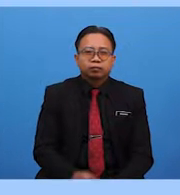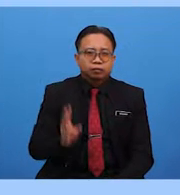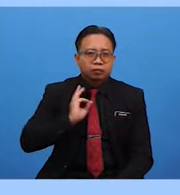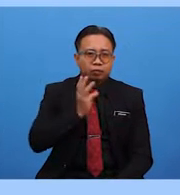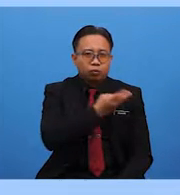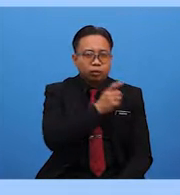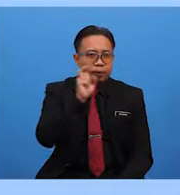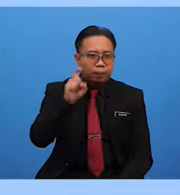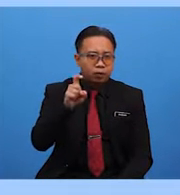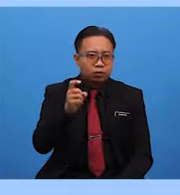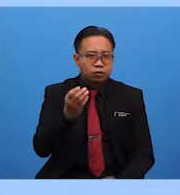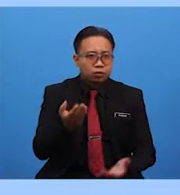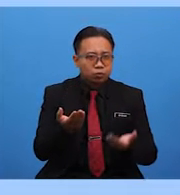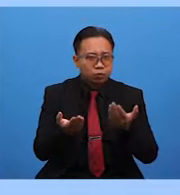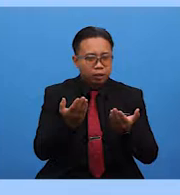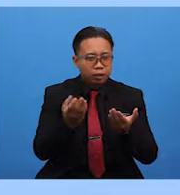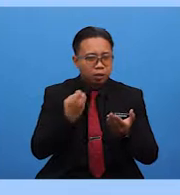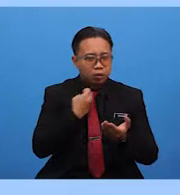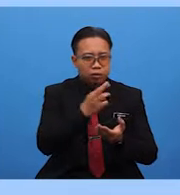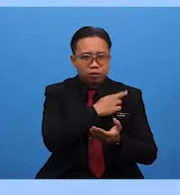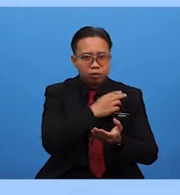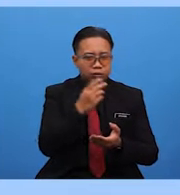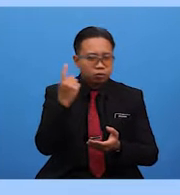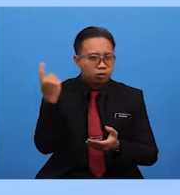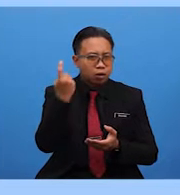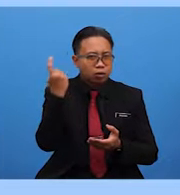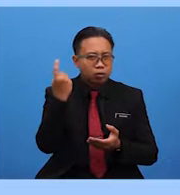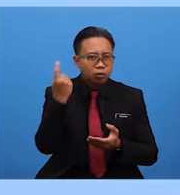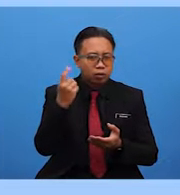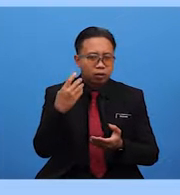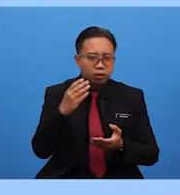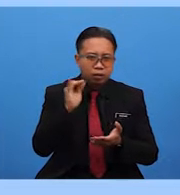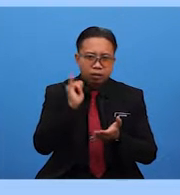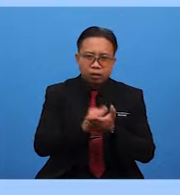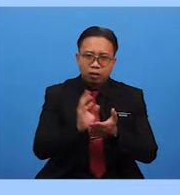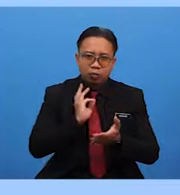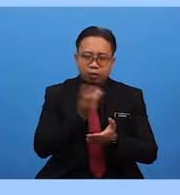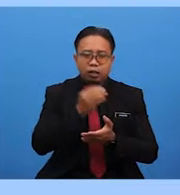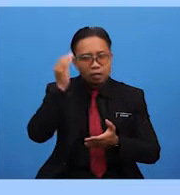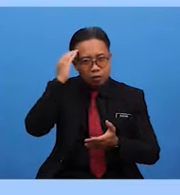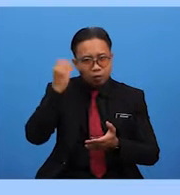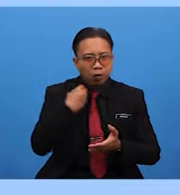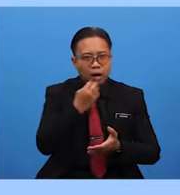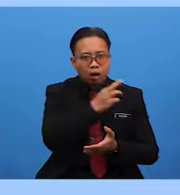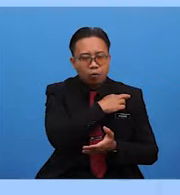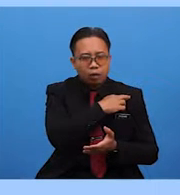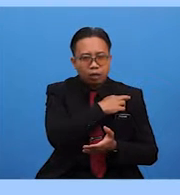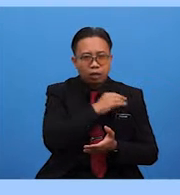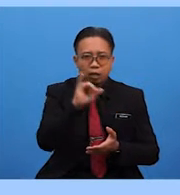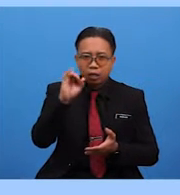We must weigh ourselves regularly so that we know our ideal weight.